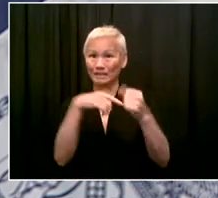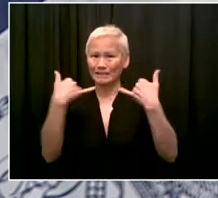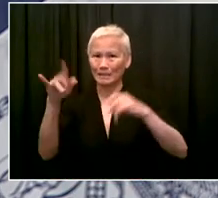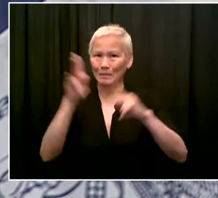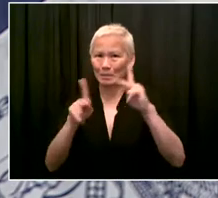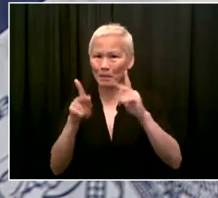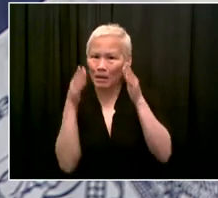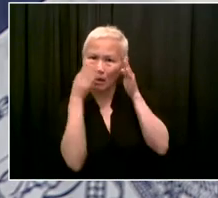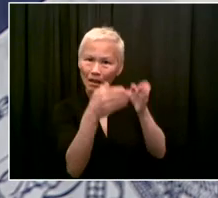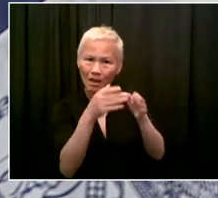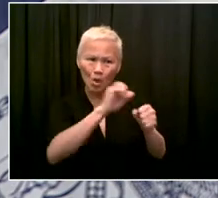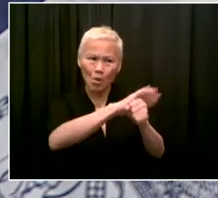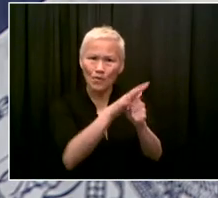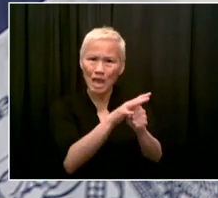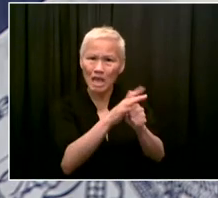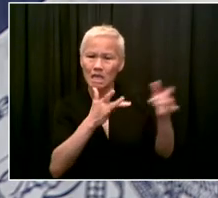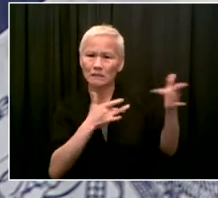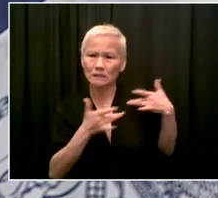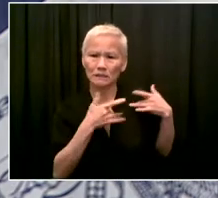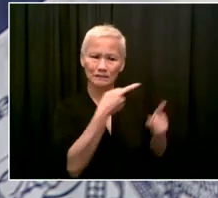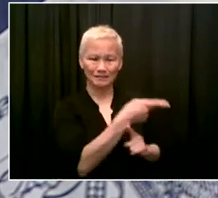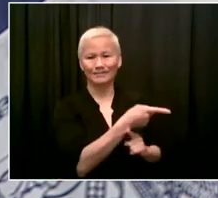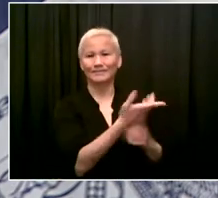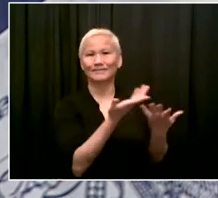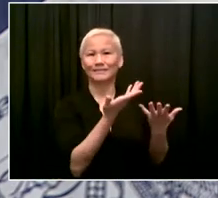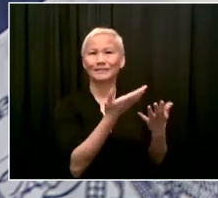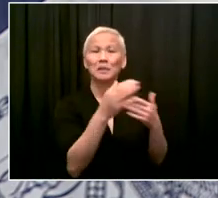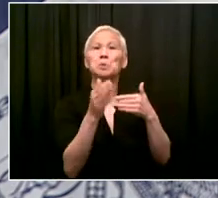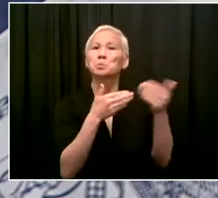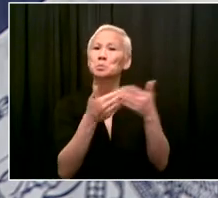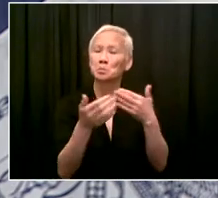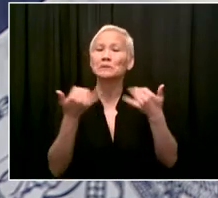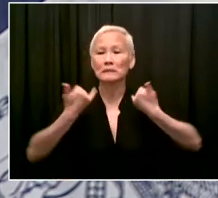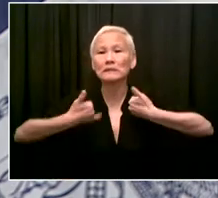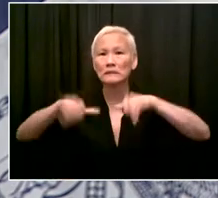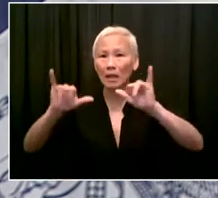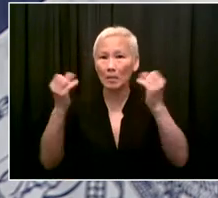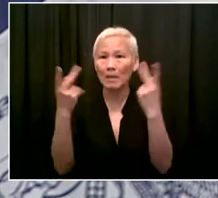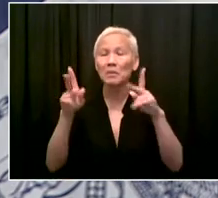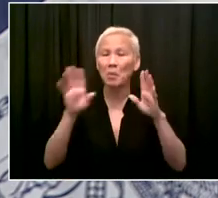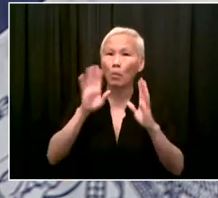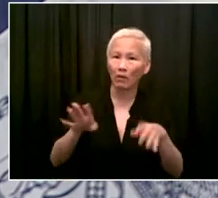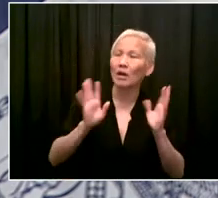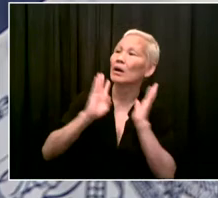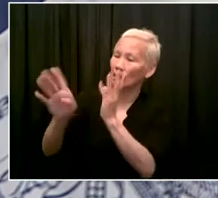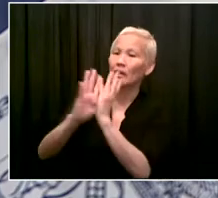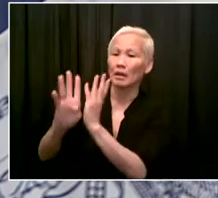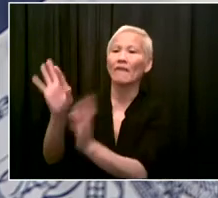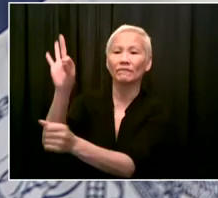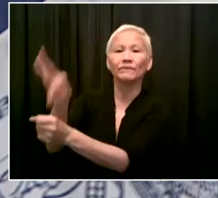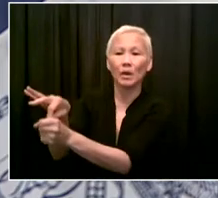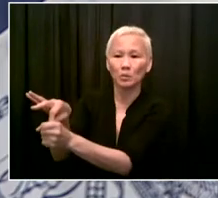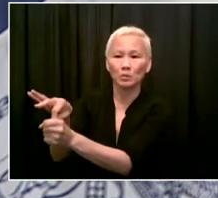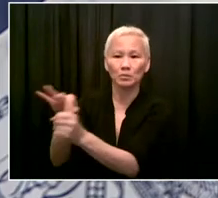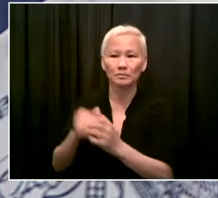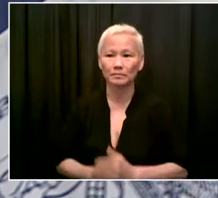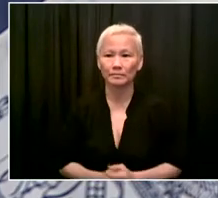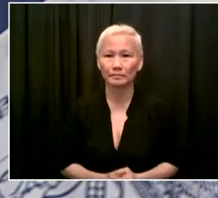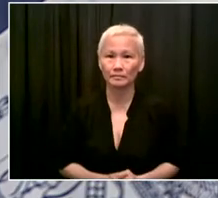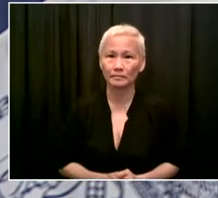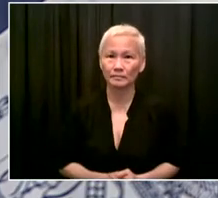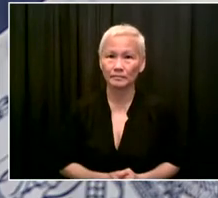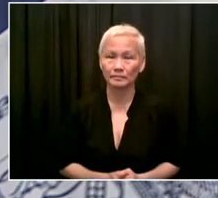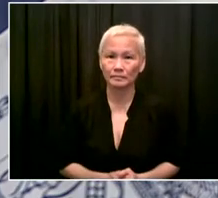sign. But let's do all the next things we need to do to make it better. Go ahead, Steve. I appreciate that, and agreed